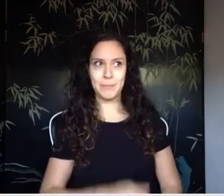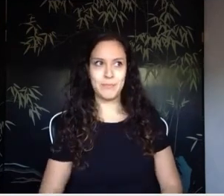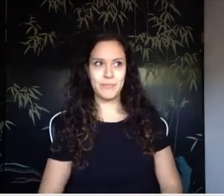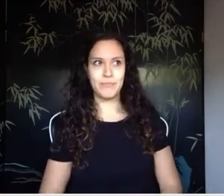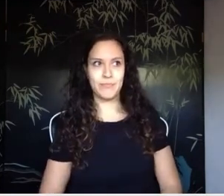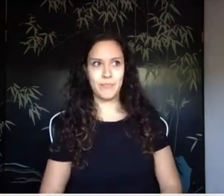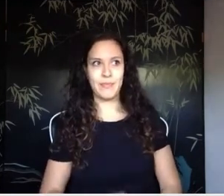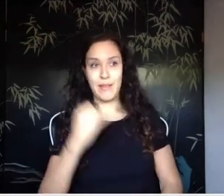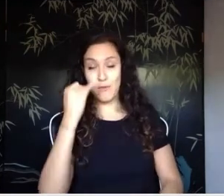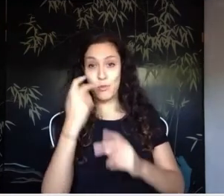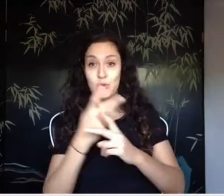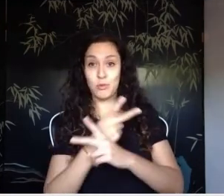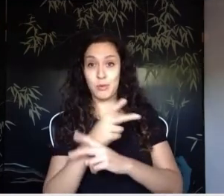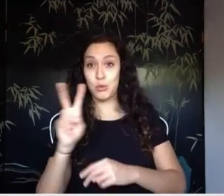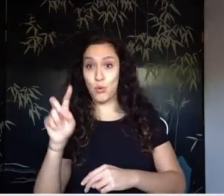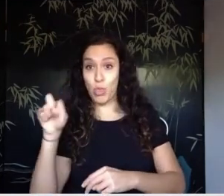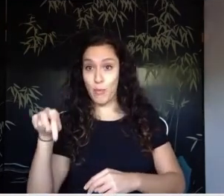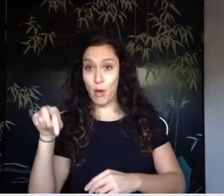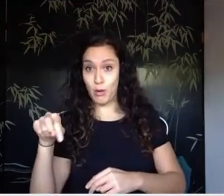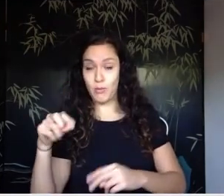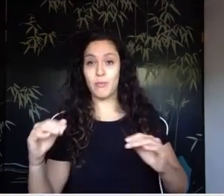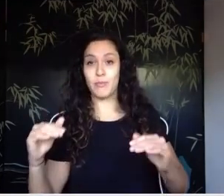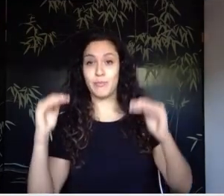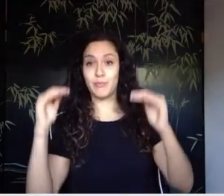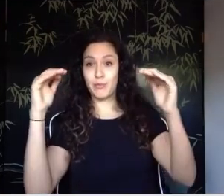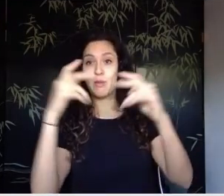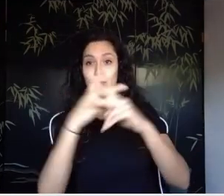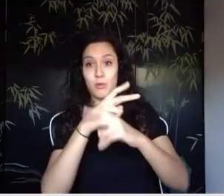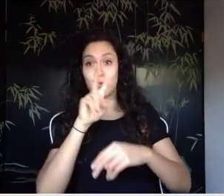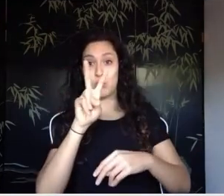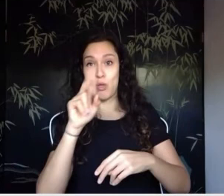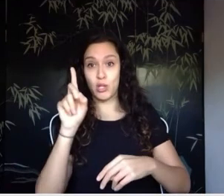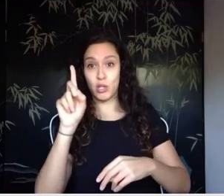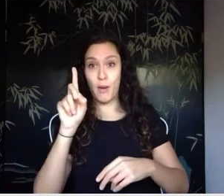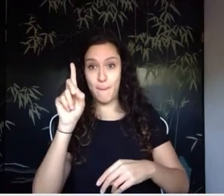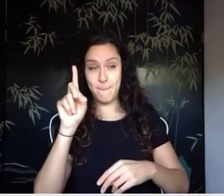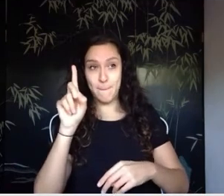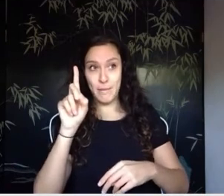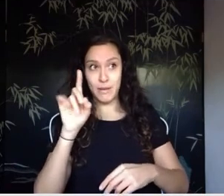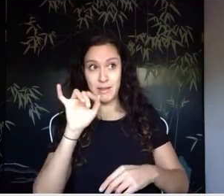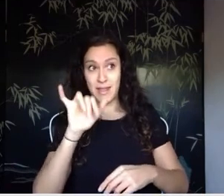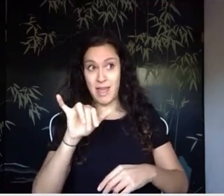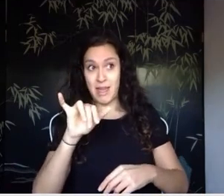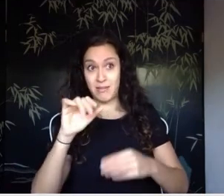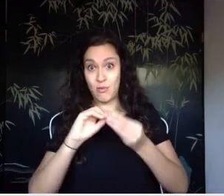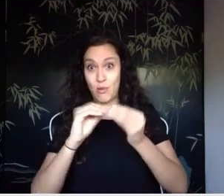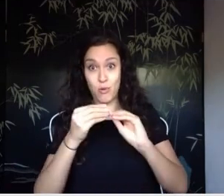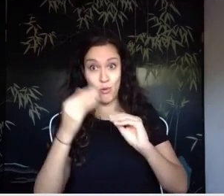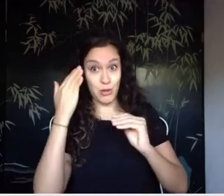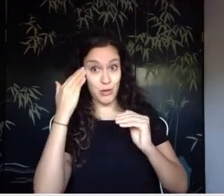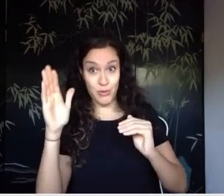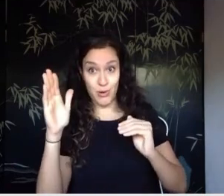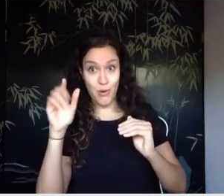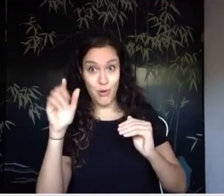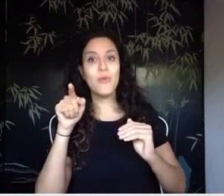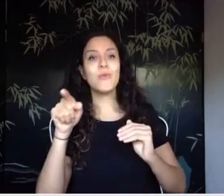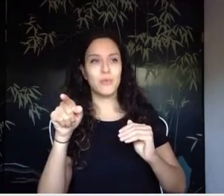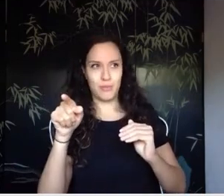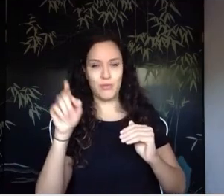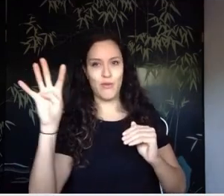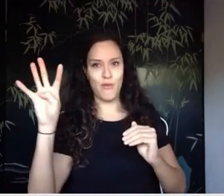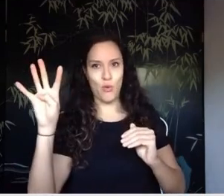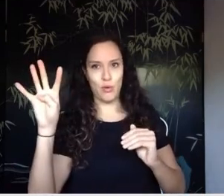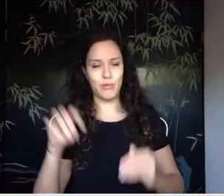2. So then x equals 4, because if we multiply by 2 on the bottom, we multiply by 2 on the top. So